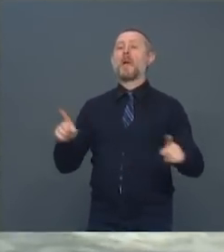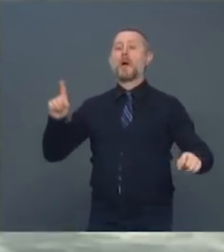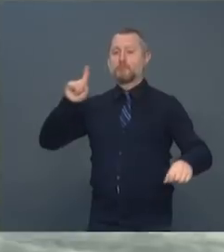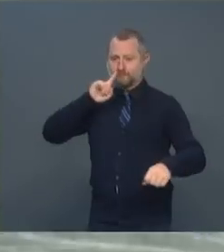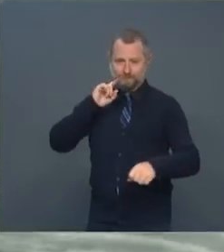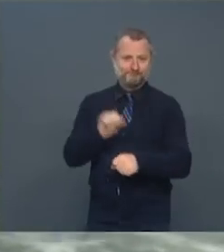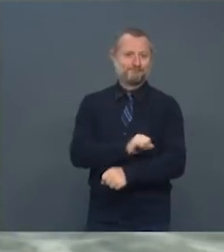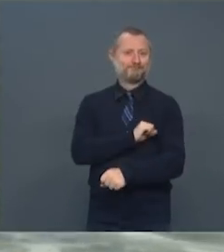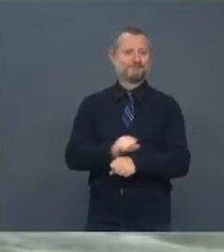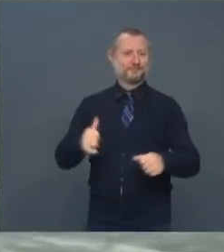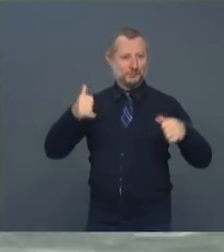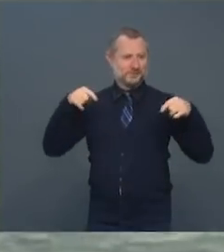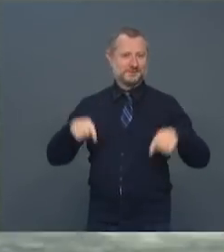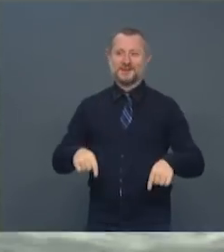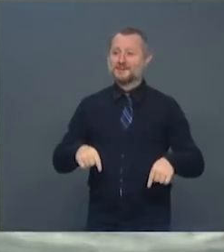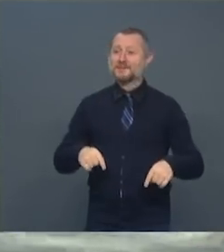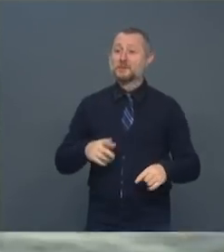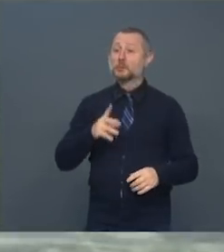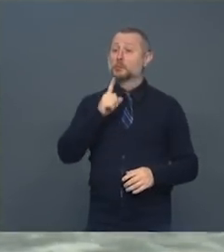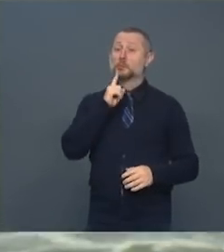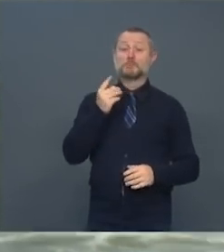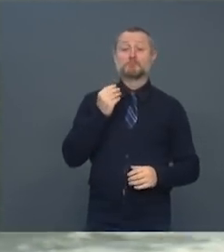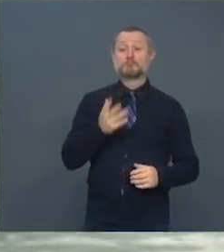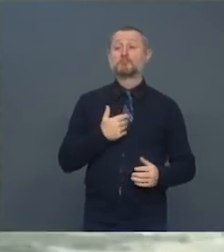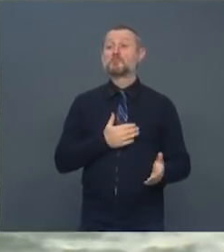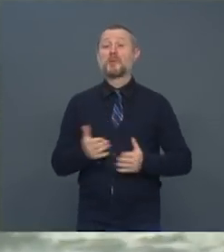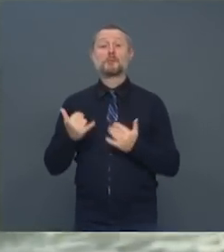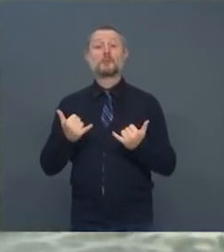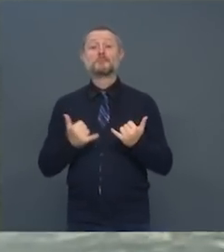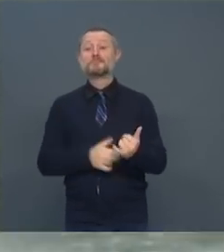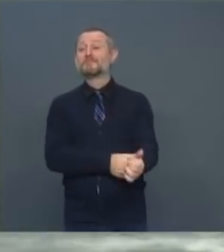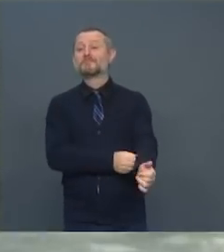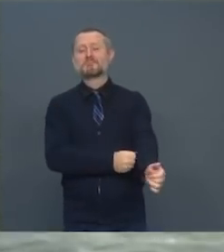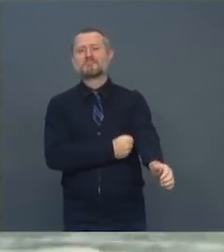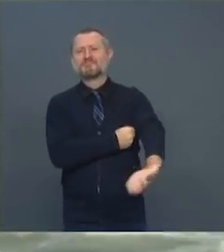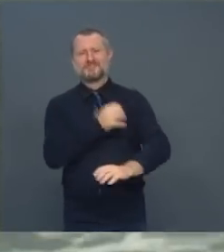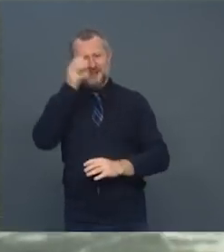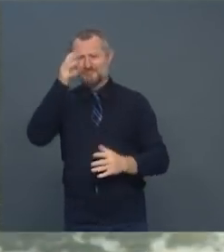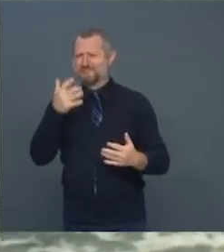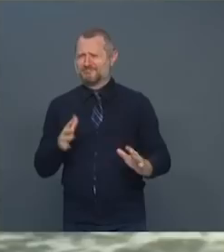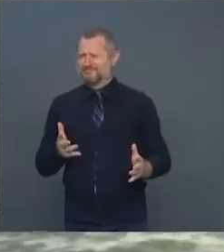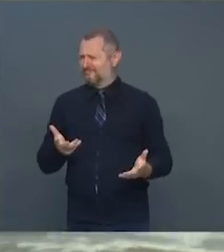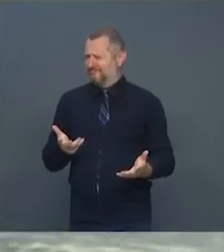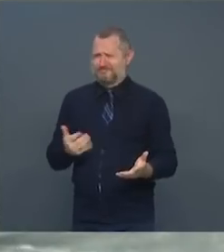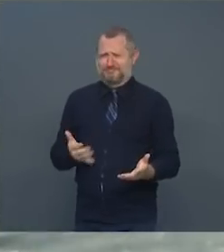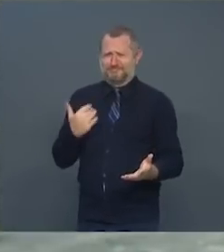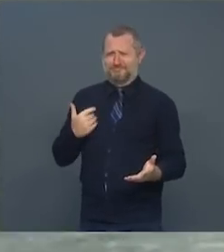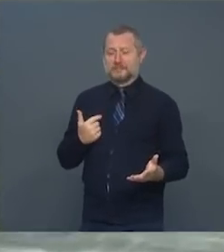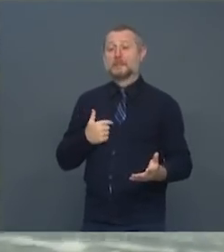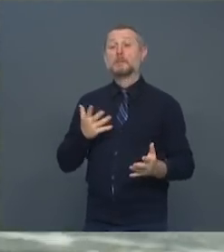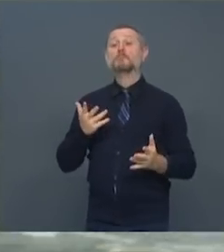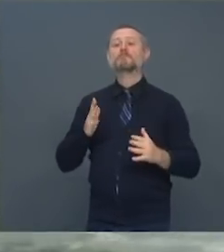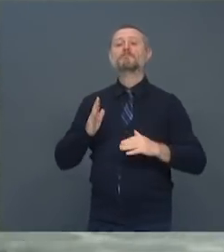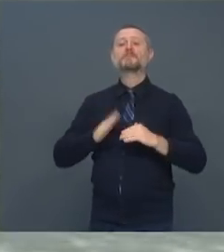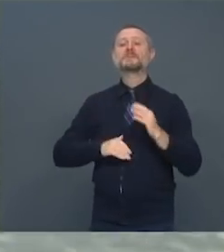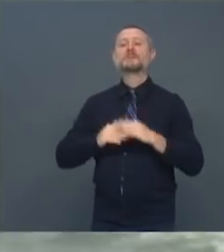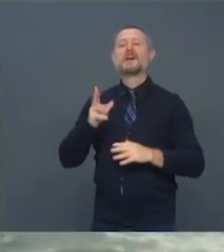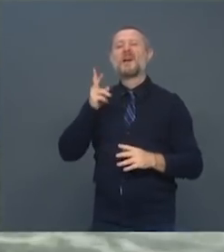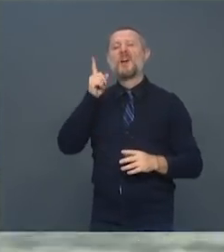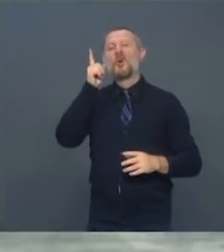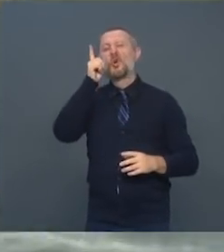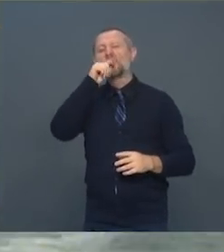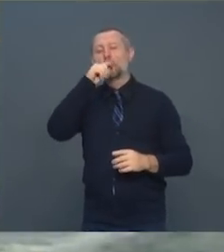is common sense, which is build artificial reefs.